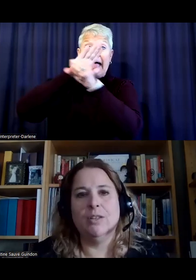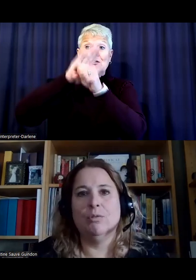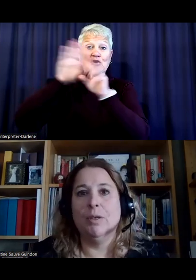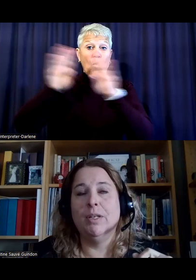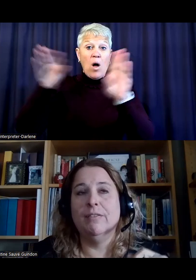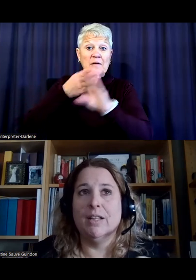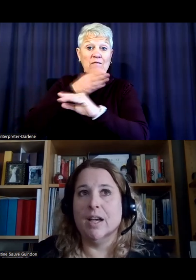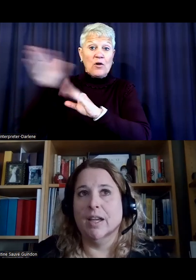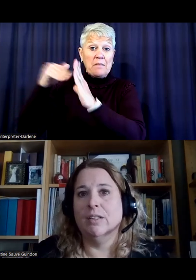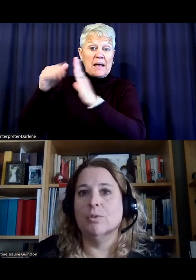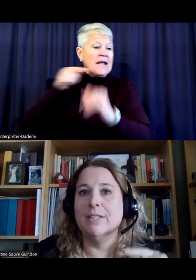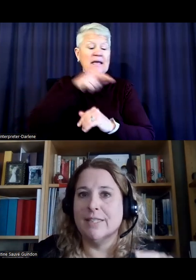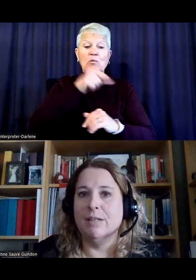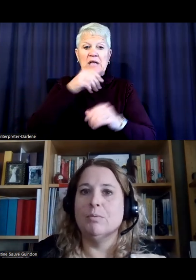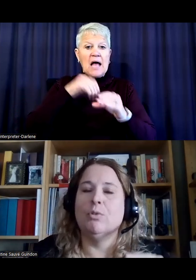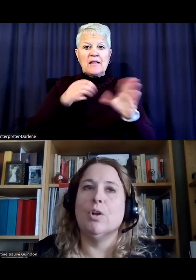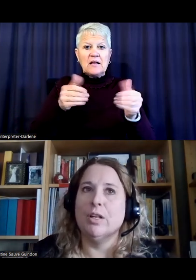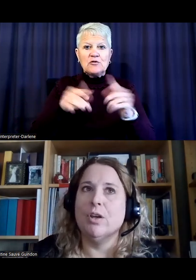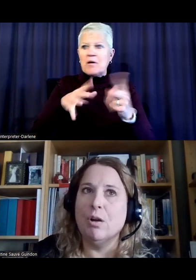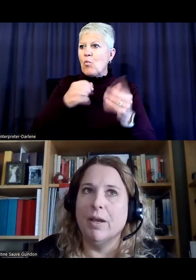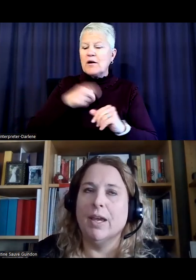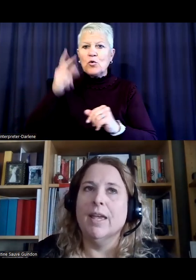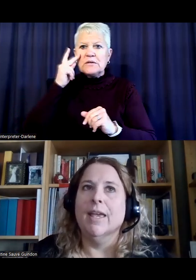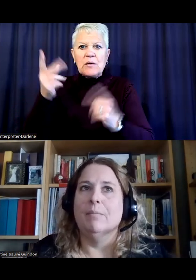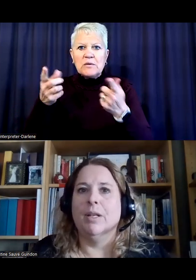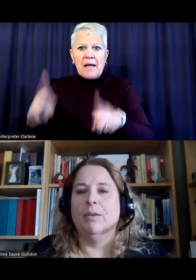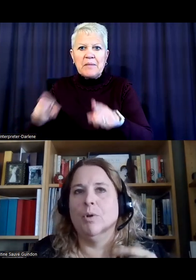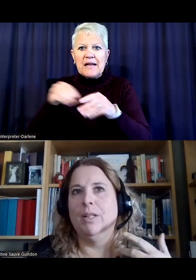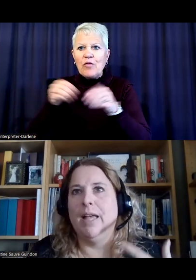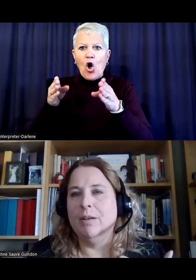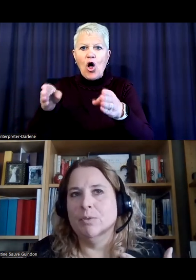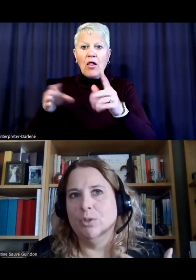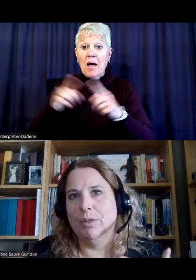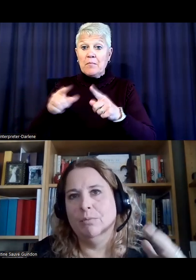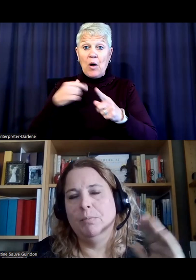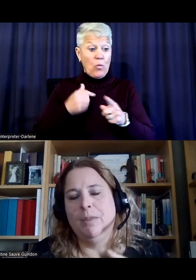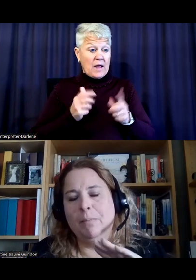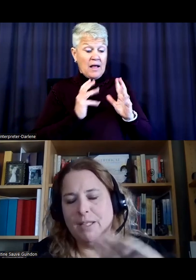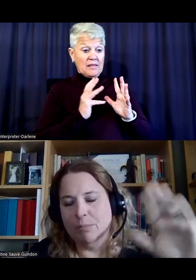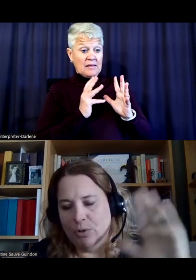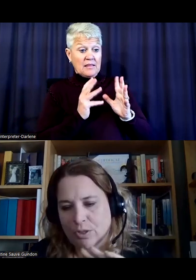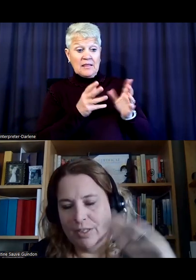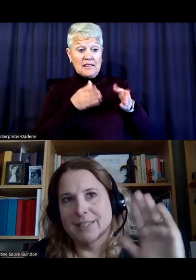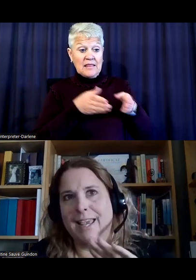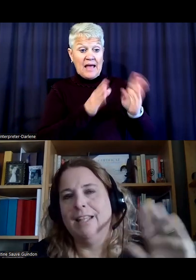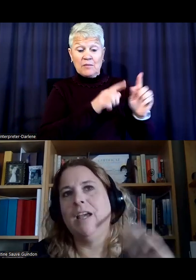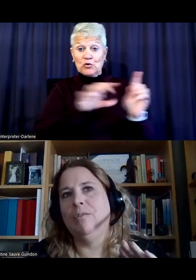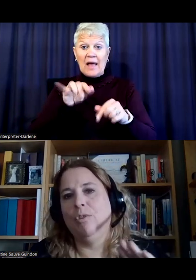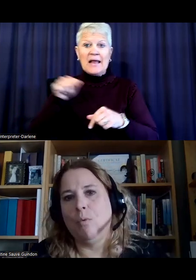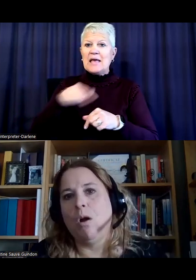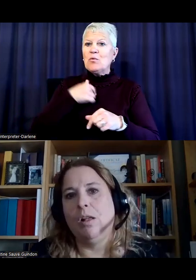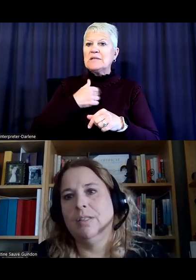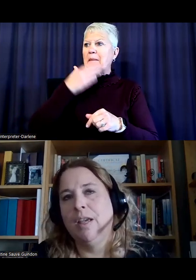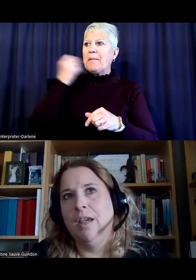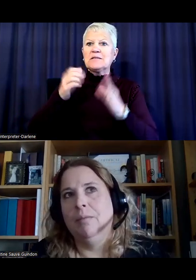in the classroom. He would even lie to go and see what was going on in the hallway. But when we let him do it, he would be the best person to sand down